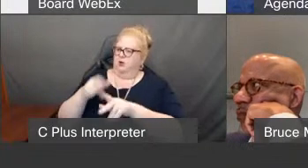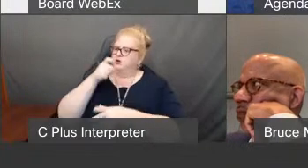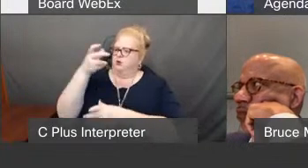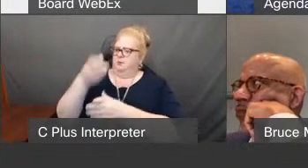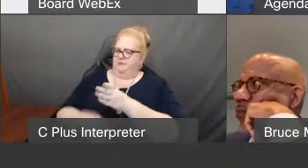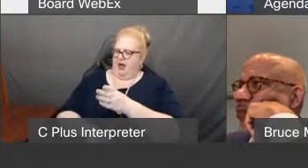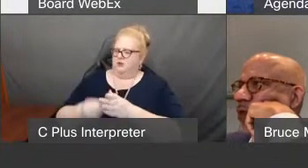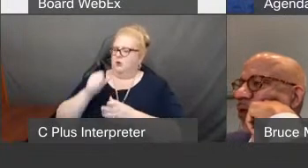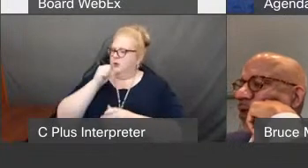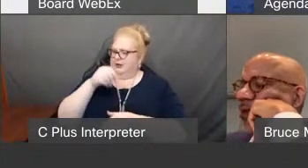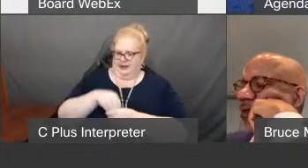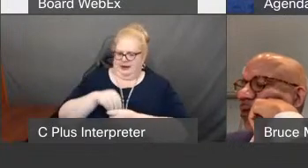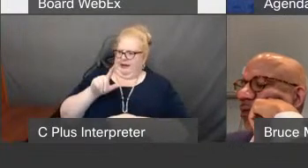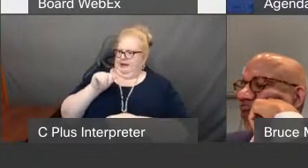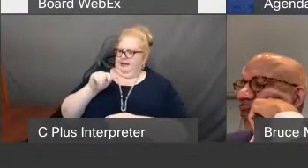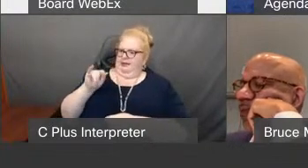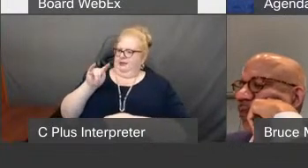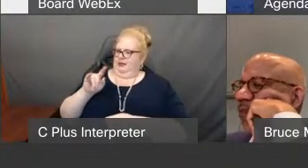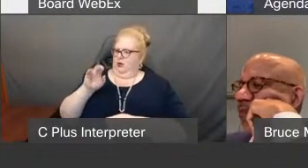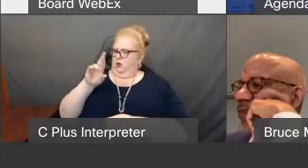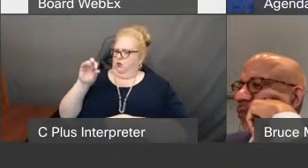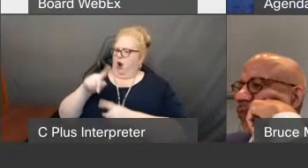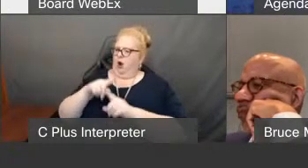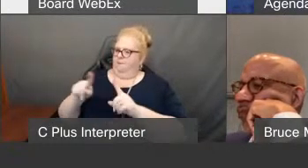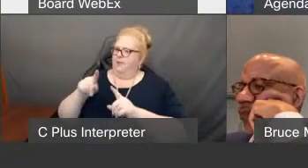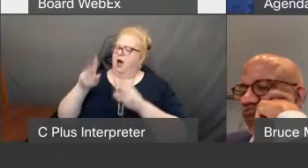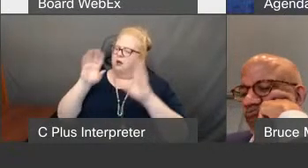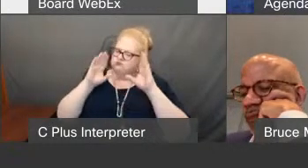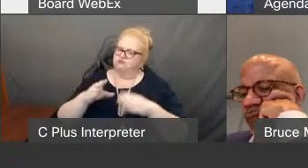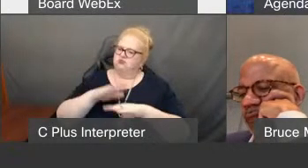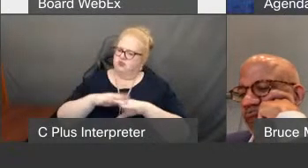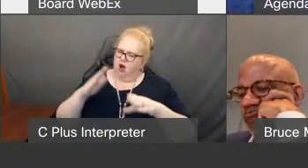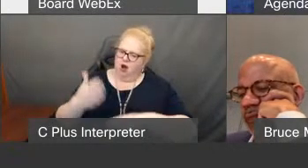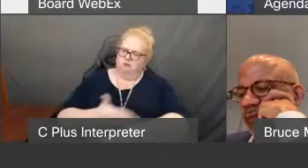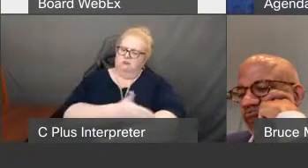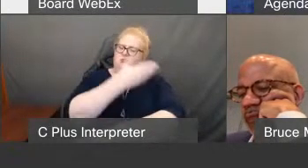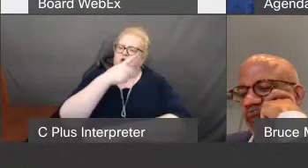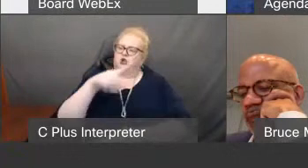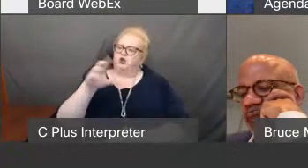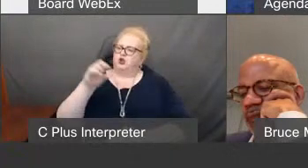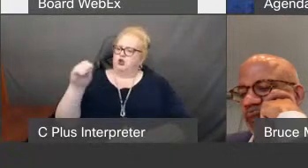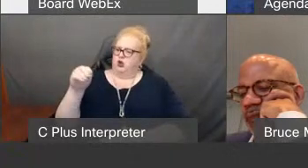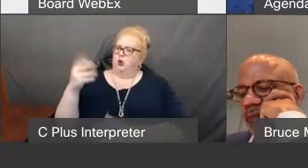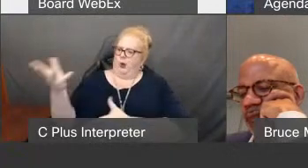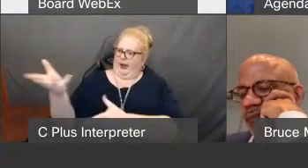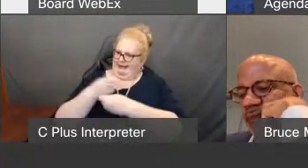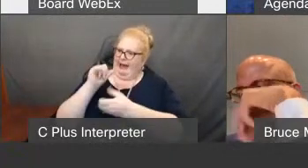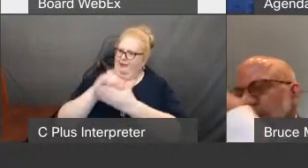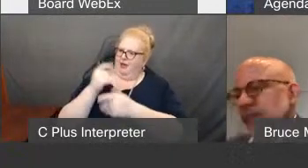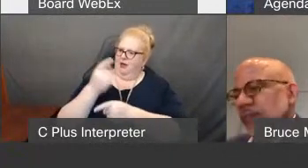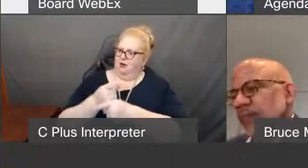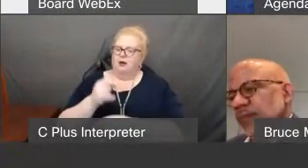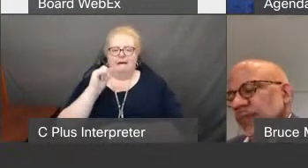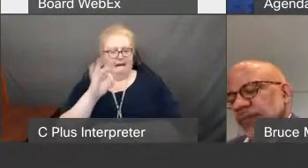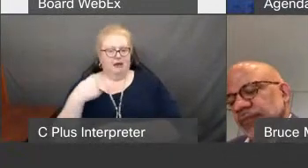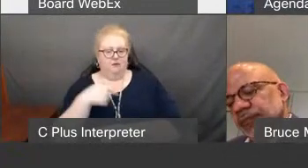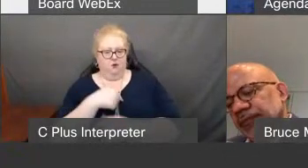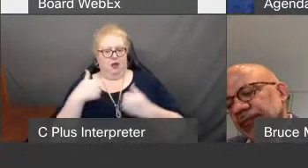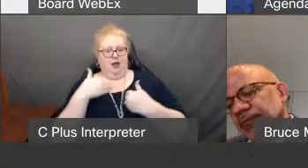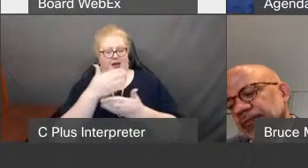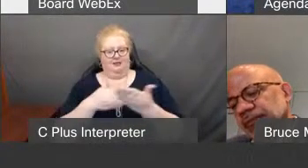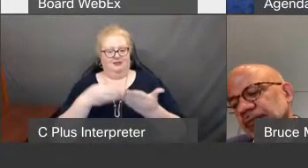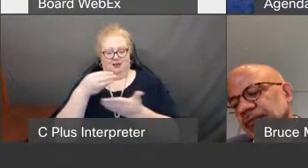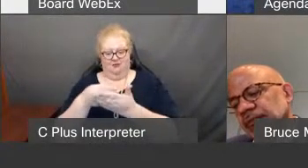was very zoo-centric that they developed. So, you know, it seems to me that if we had some funds out there for capital, that they could go